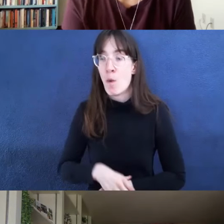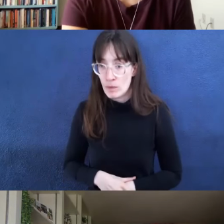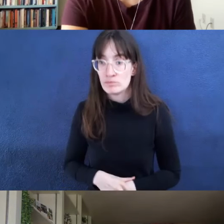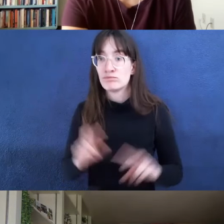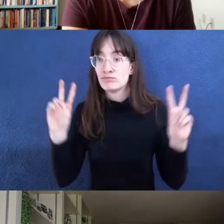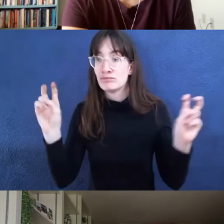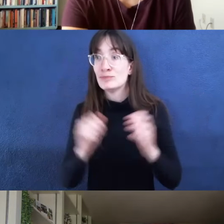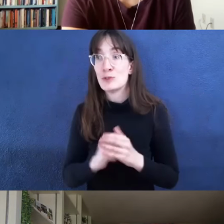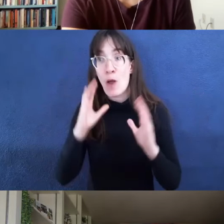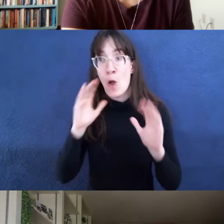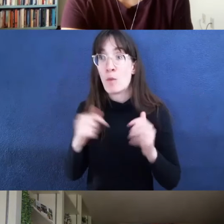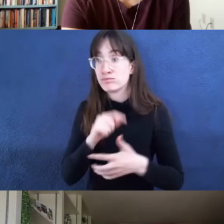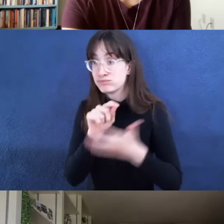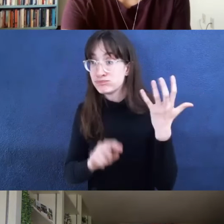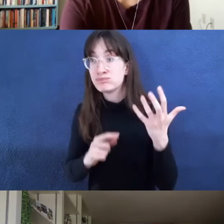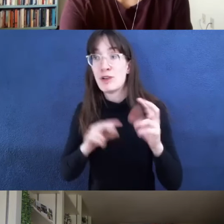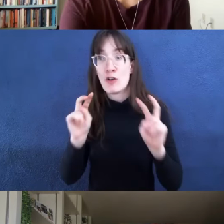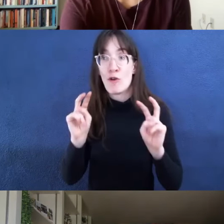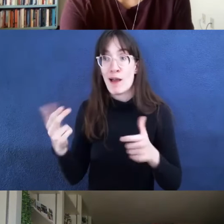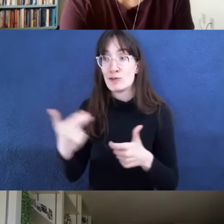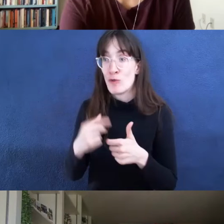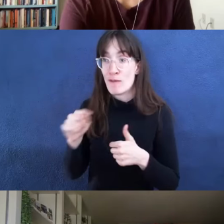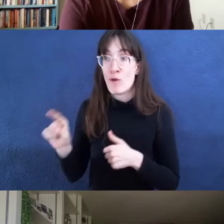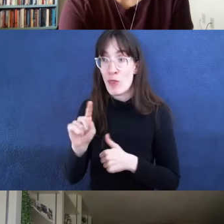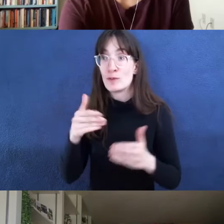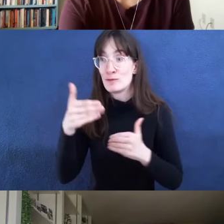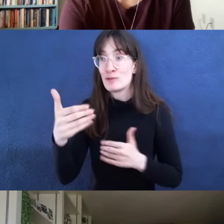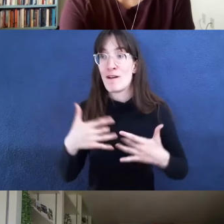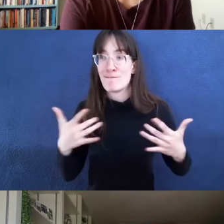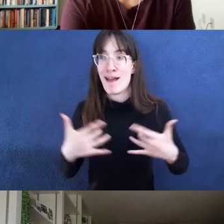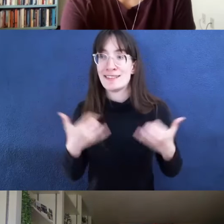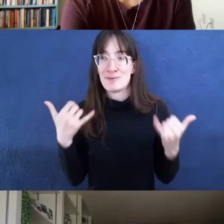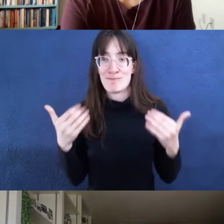have you at those future events. Thank you again. Now go ahead and stop the recording.